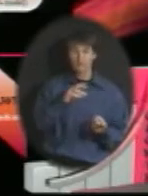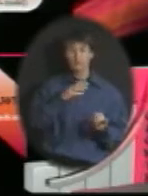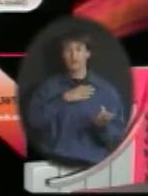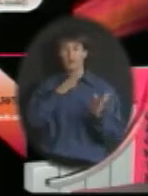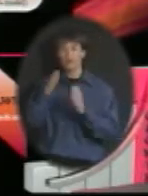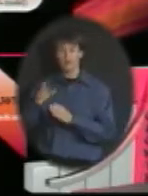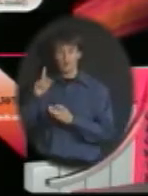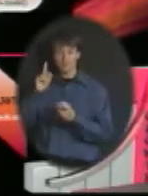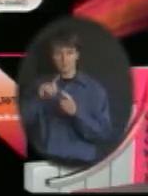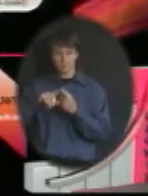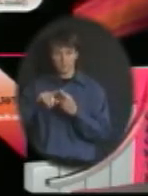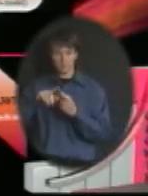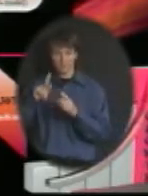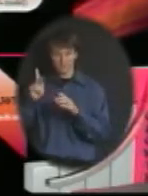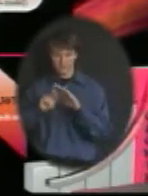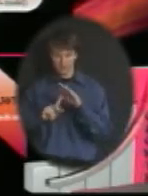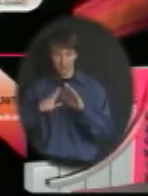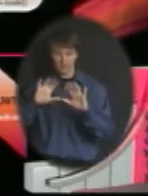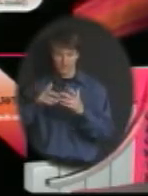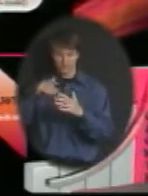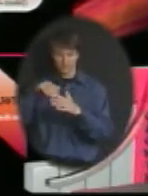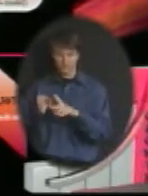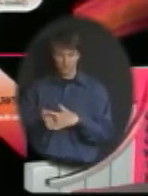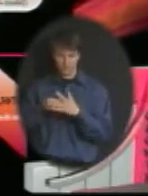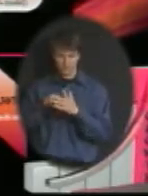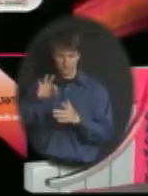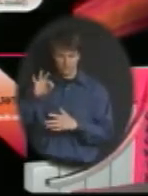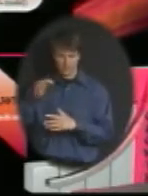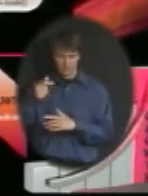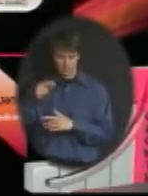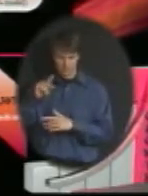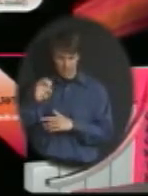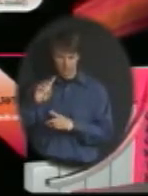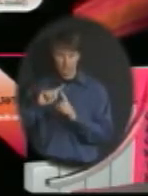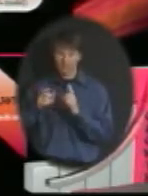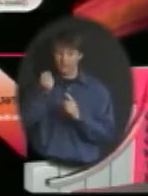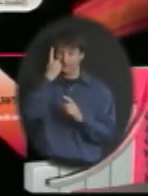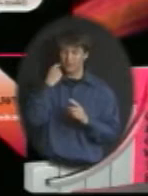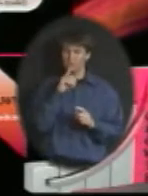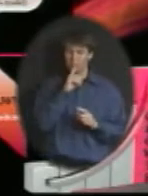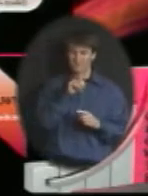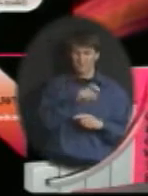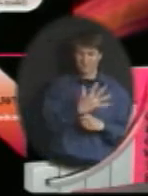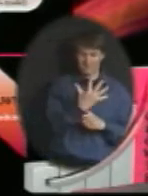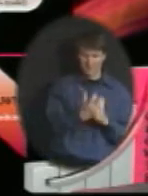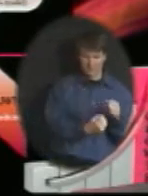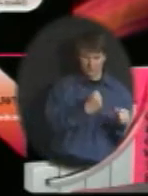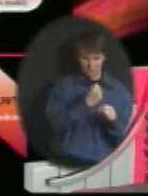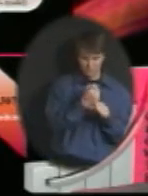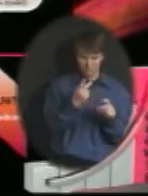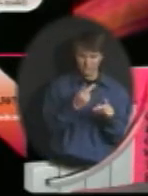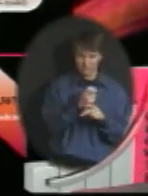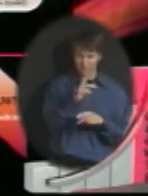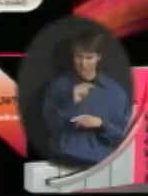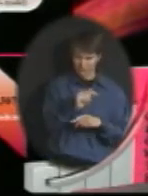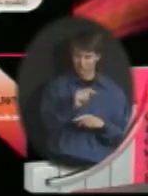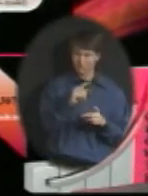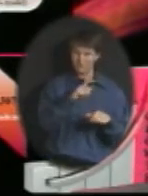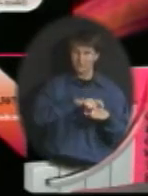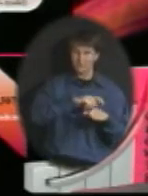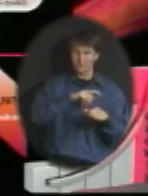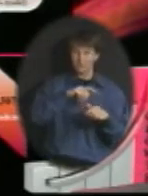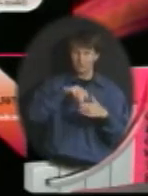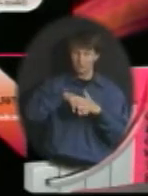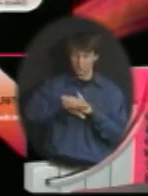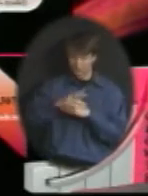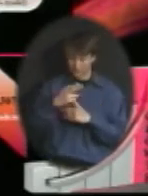kindergarten class hits the doors. But the reality is it takes 5 years to figure out from the time you say go on a high school till